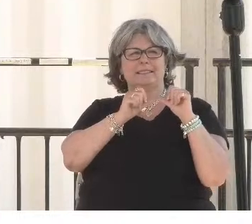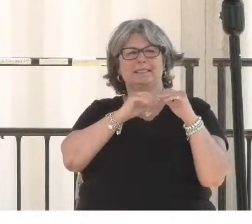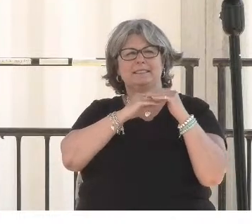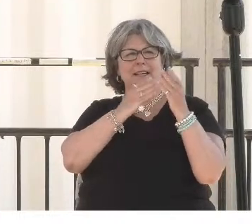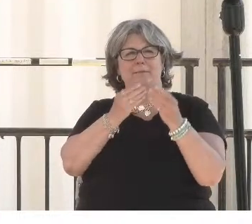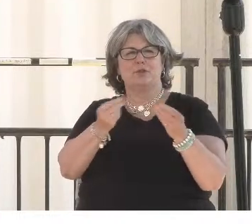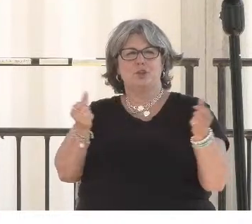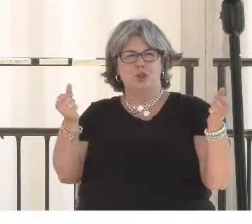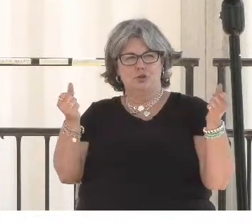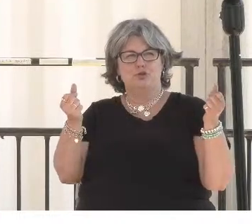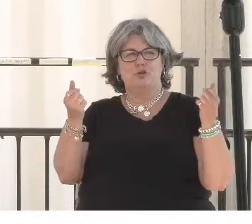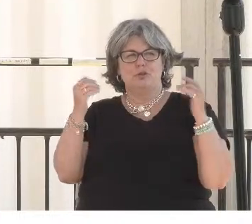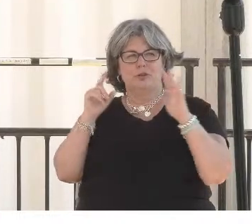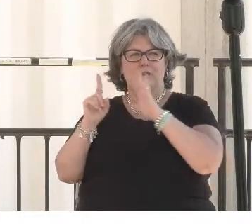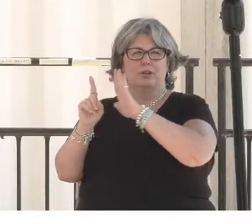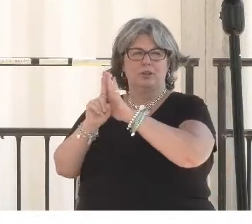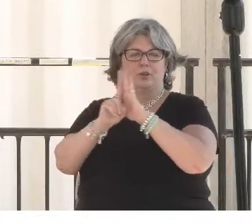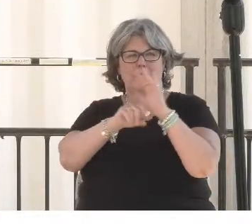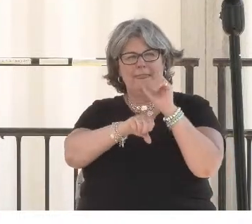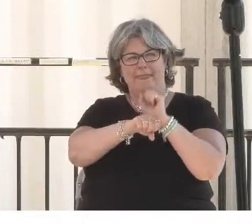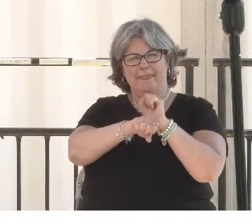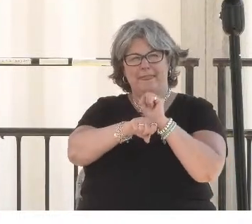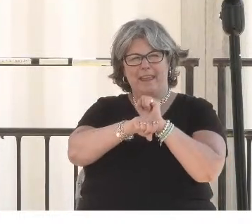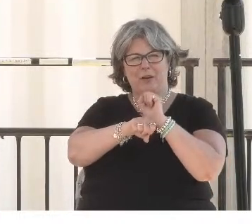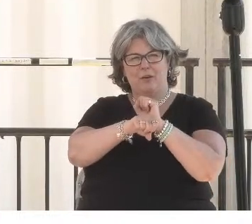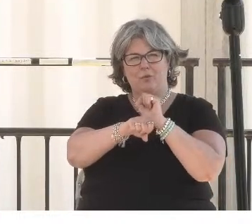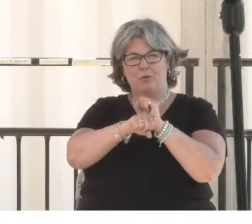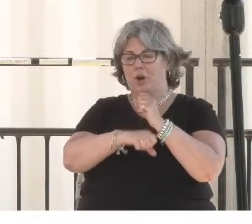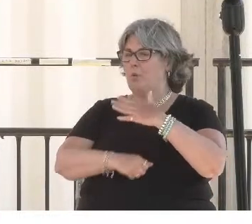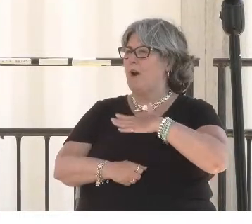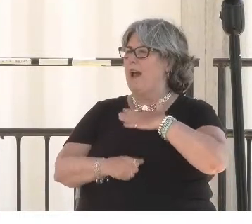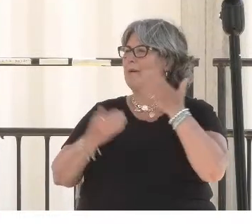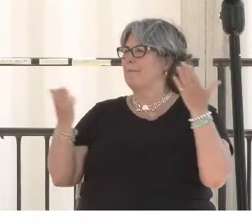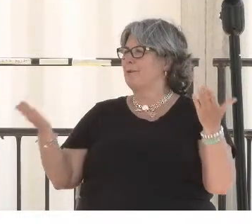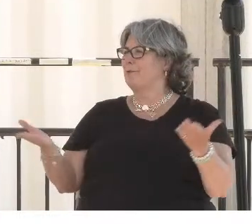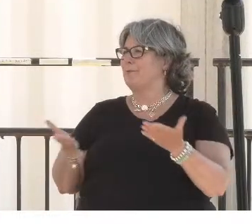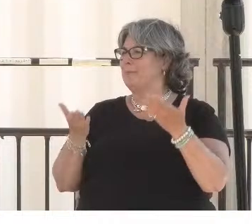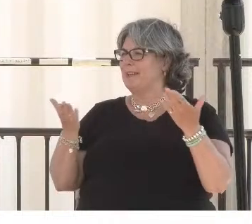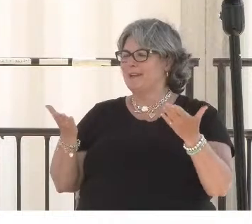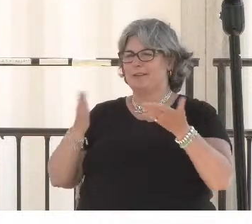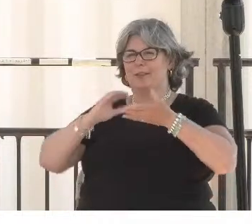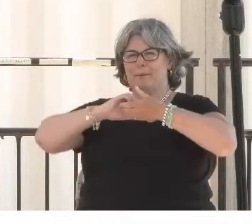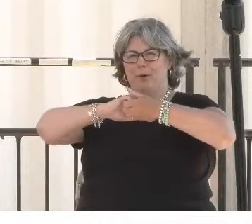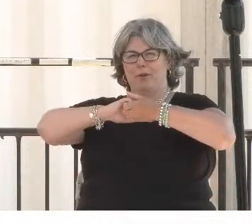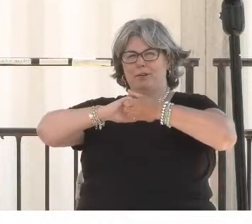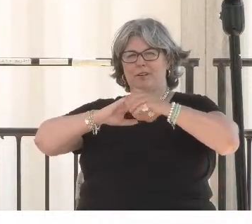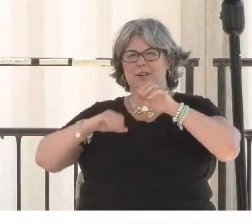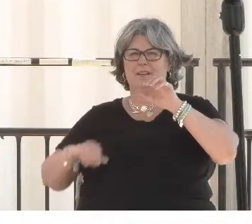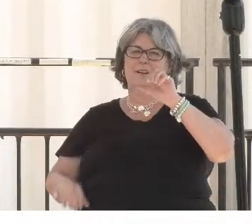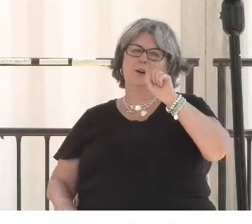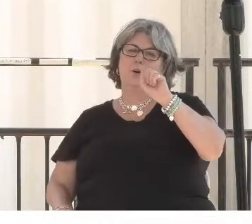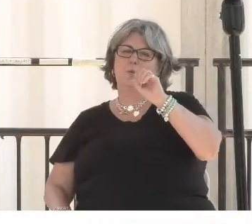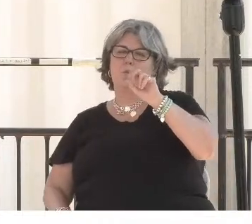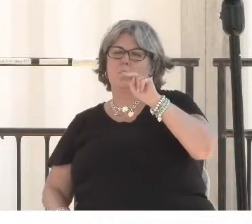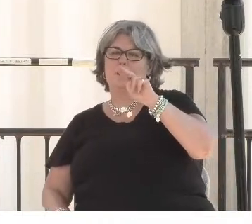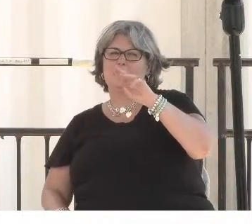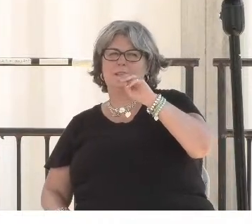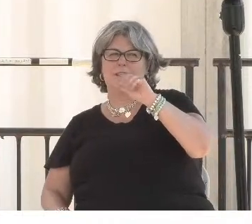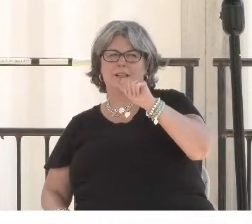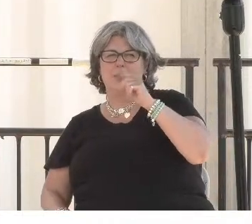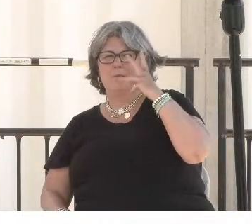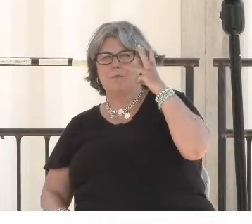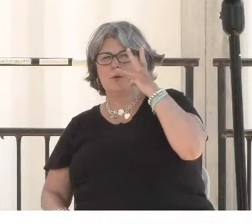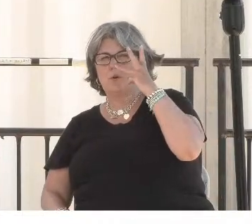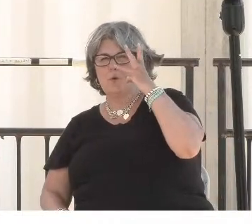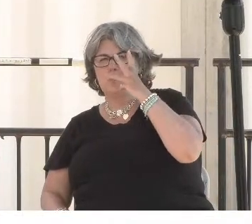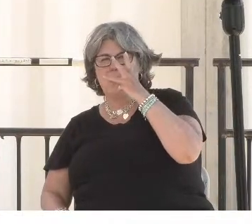solution to their work that they're doing. And we're happy to be here and partner with the Sonoma wine growers as well as the Dutton